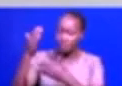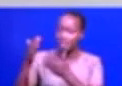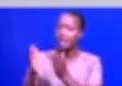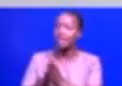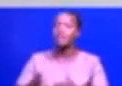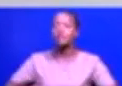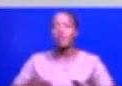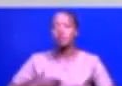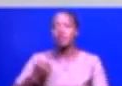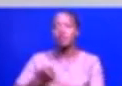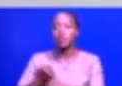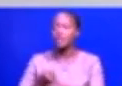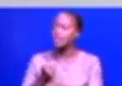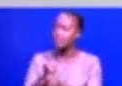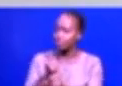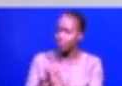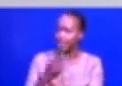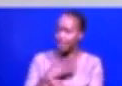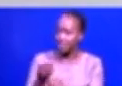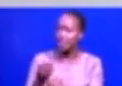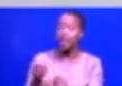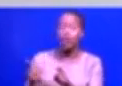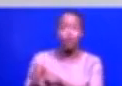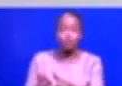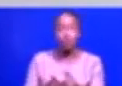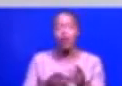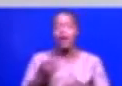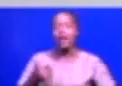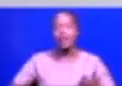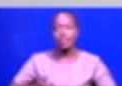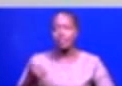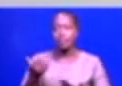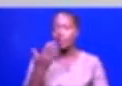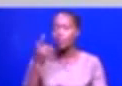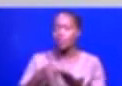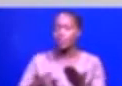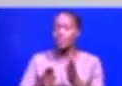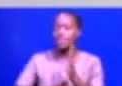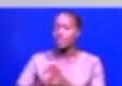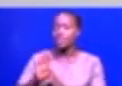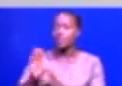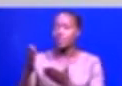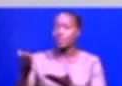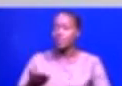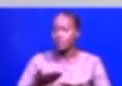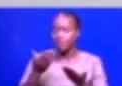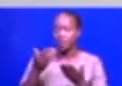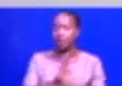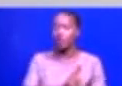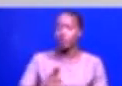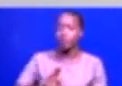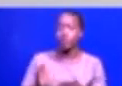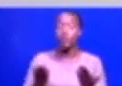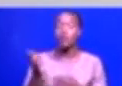are happy of the work that they do. And we are also excited by what they develop and bring on to board onto